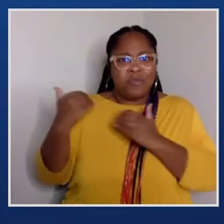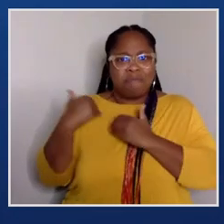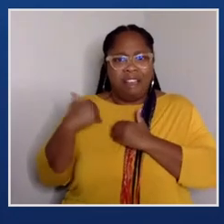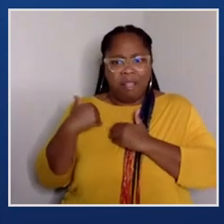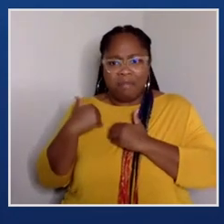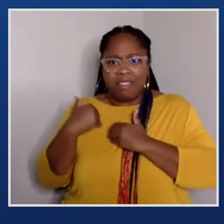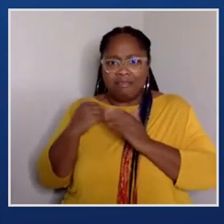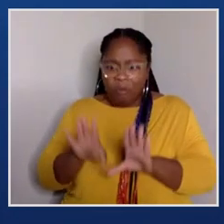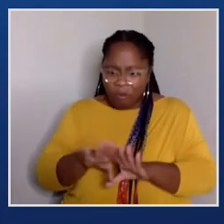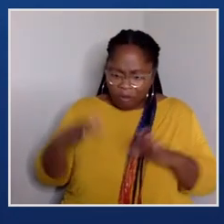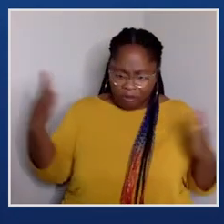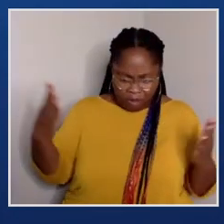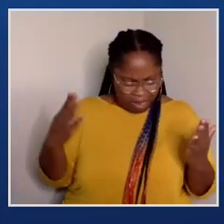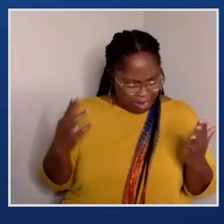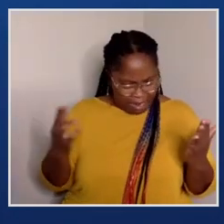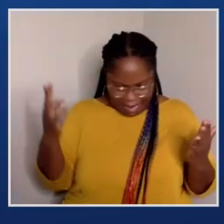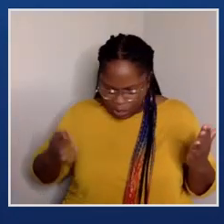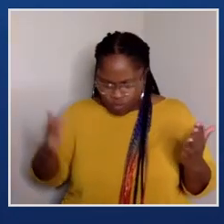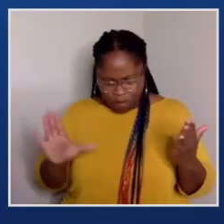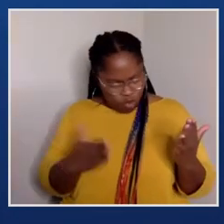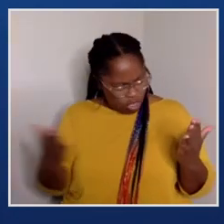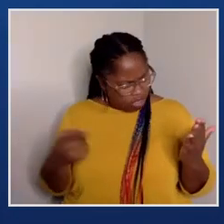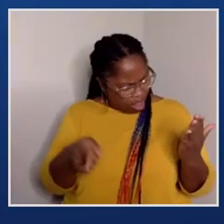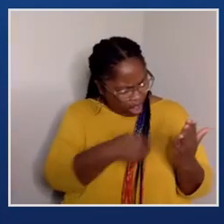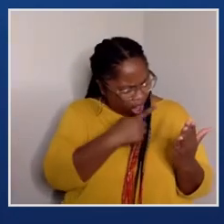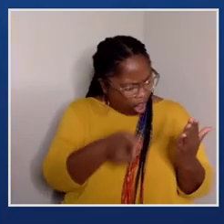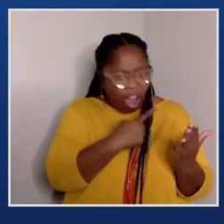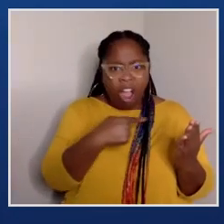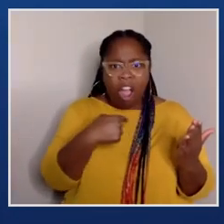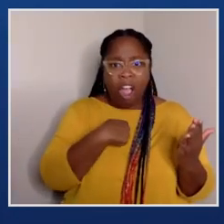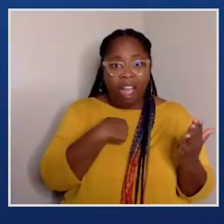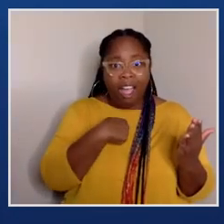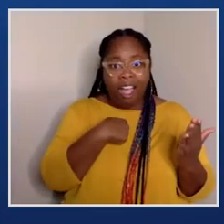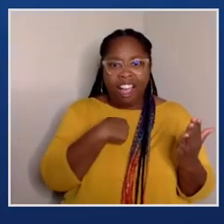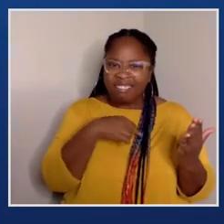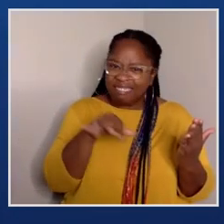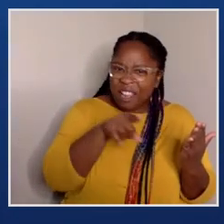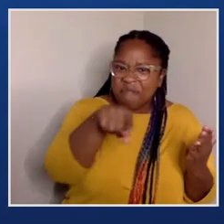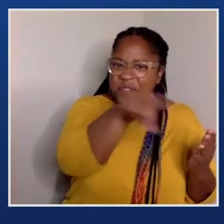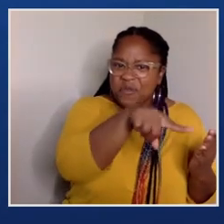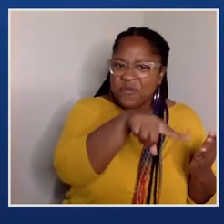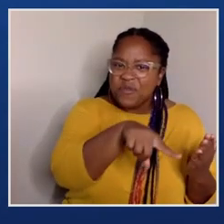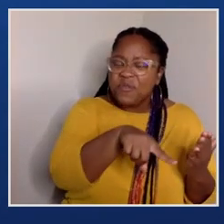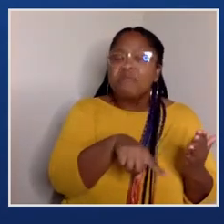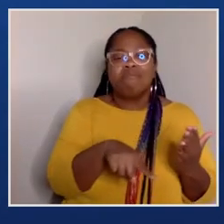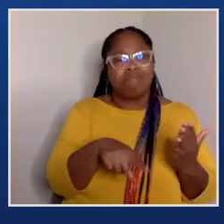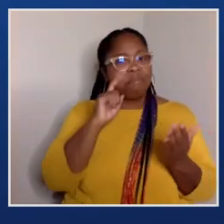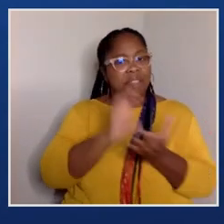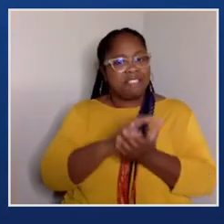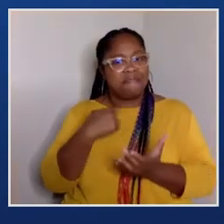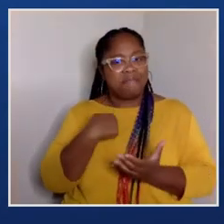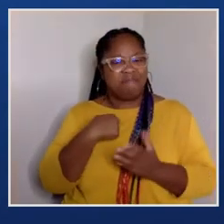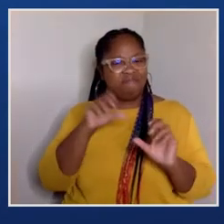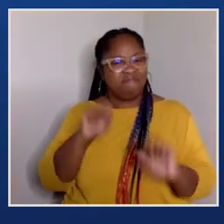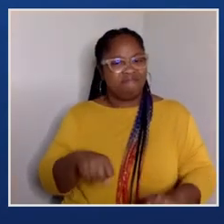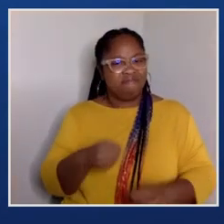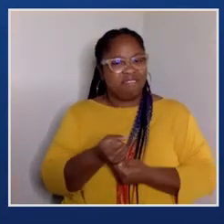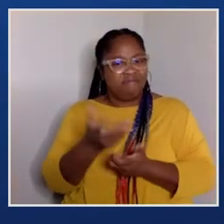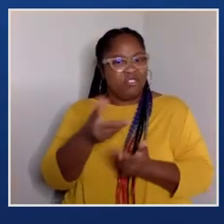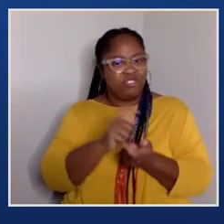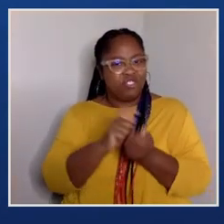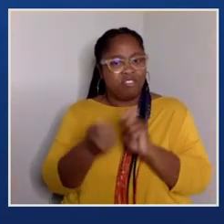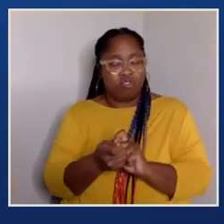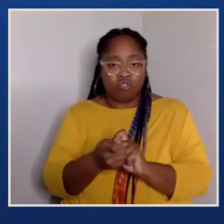just like I did. Believe me, change is possible. And because of you and